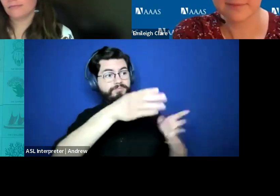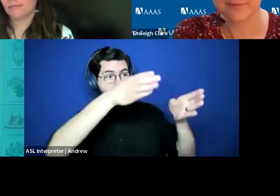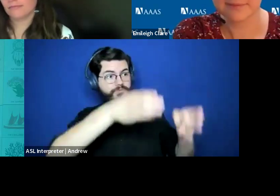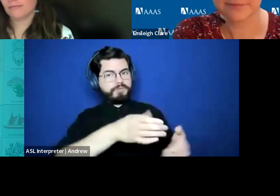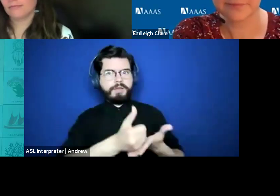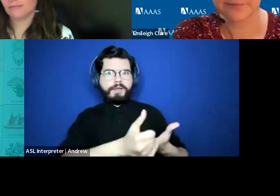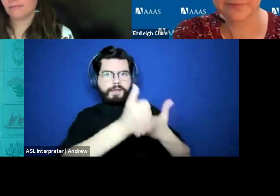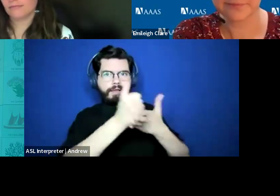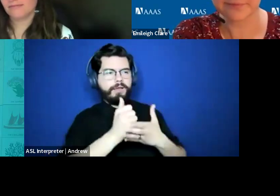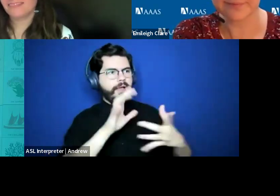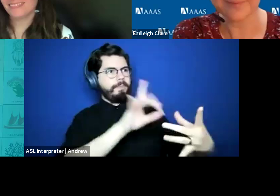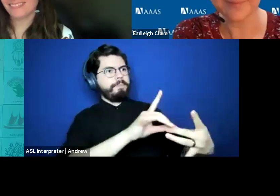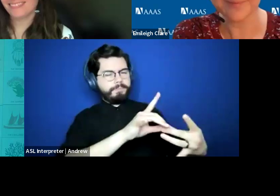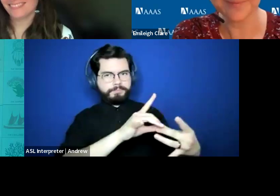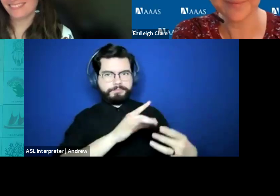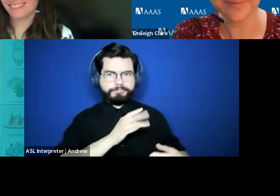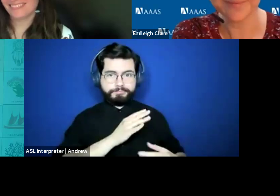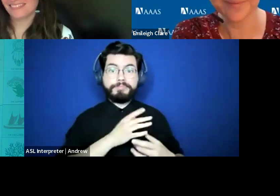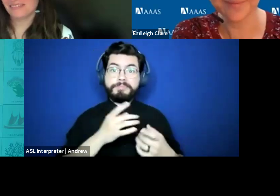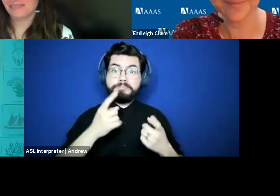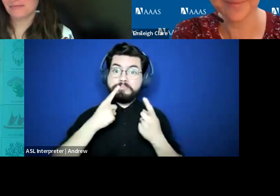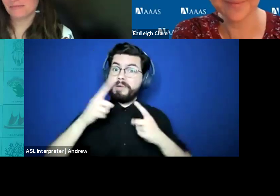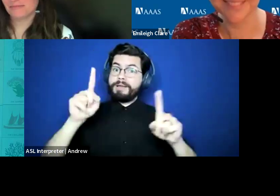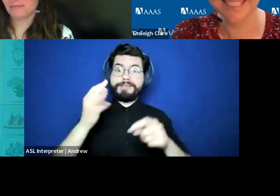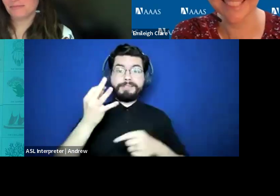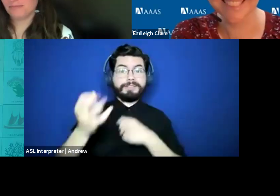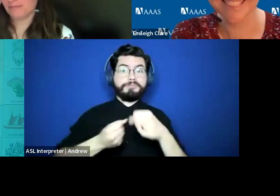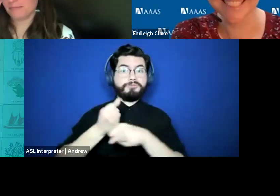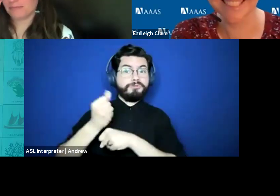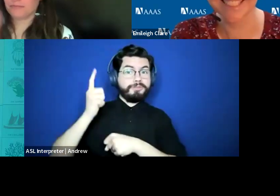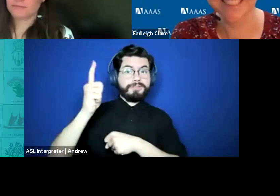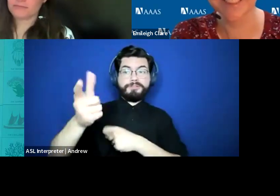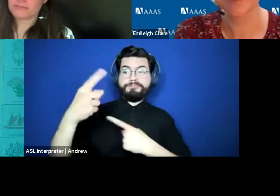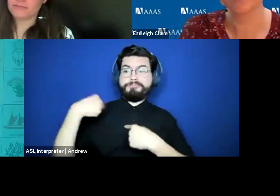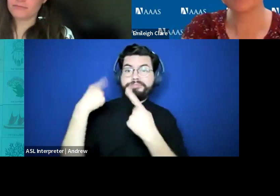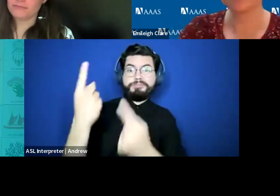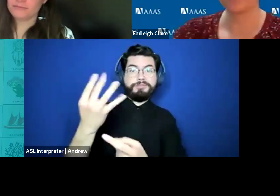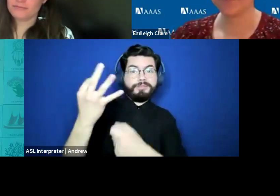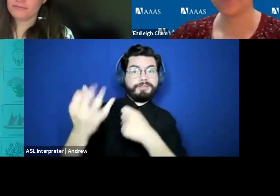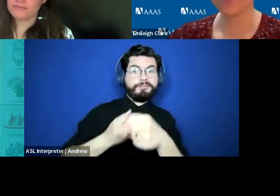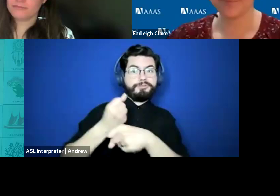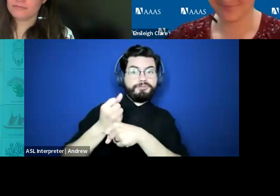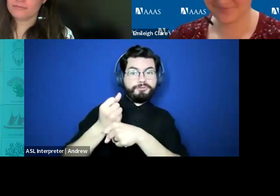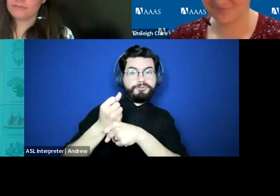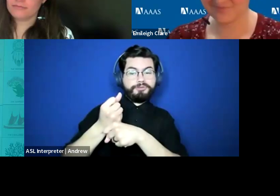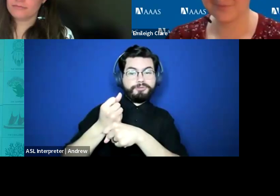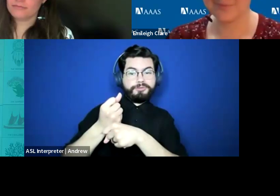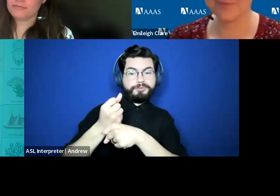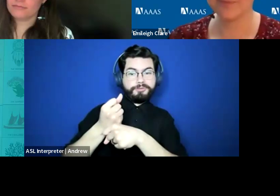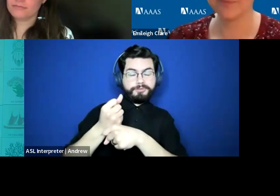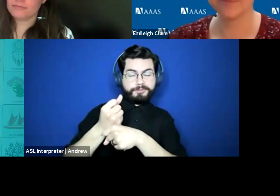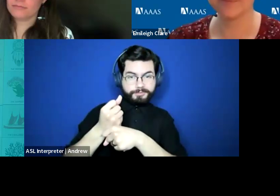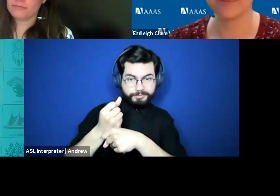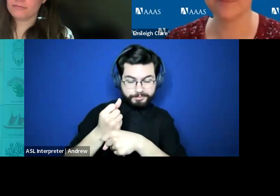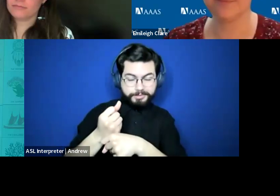And thankfully it worked out 9 years later. I do think, a lot of times I